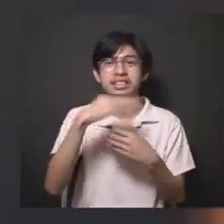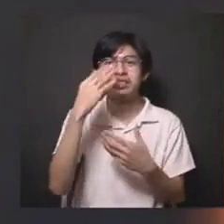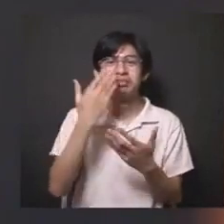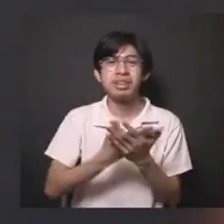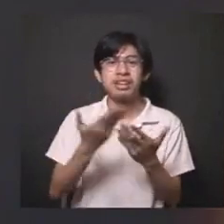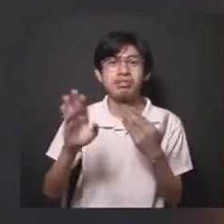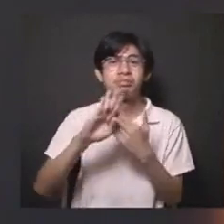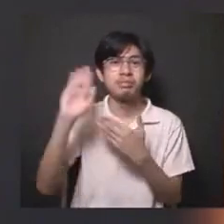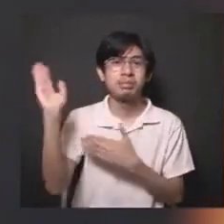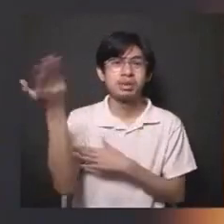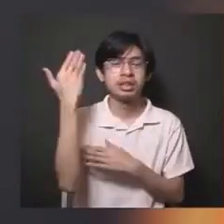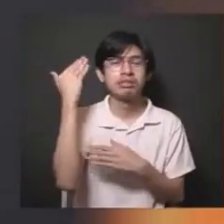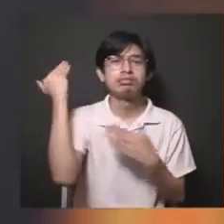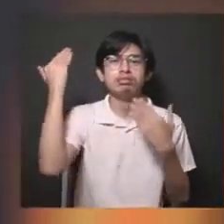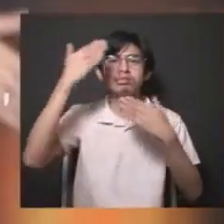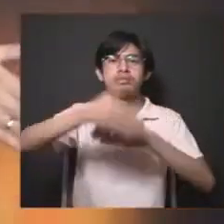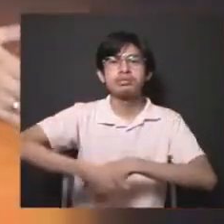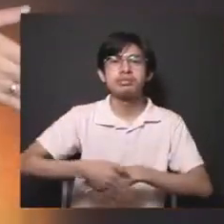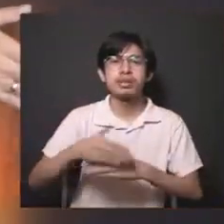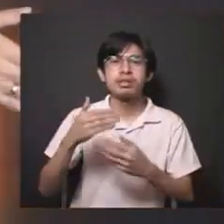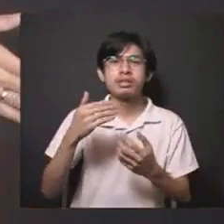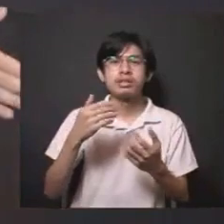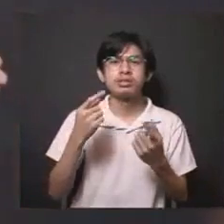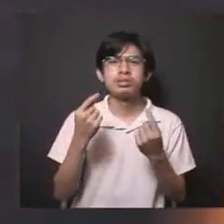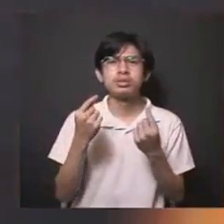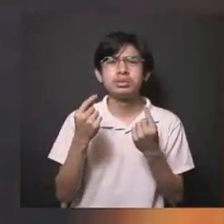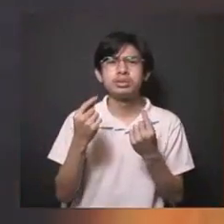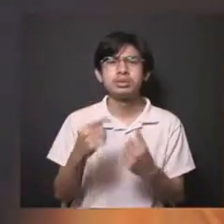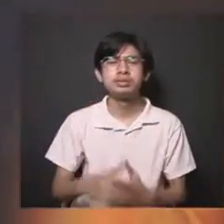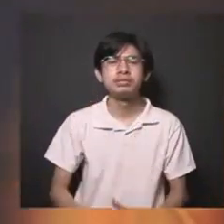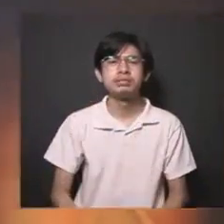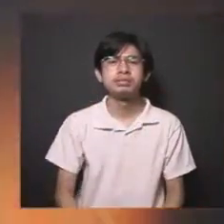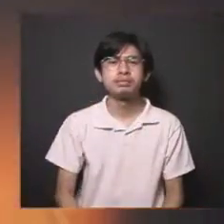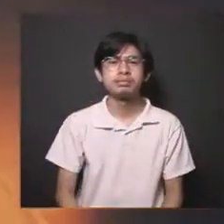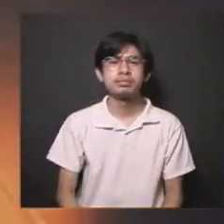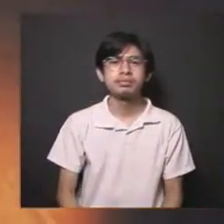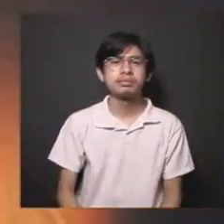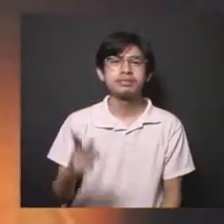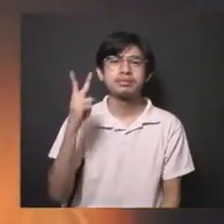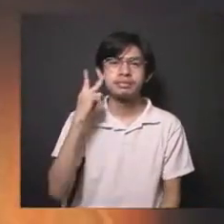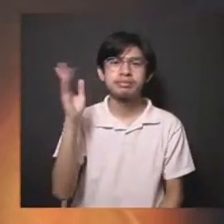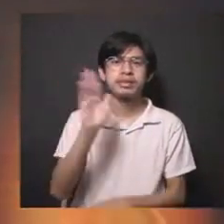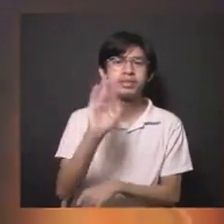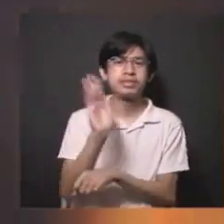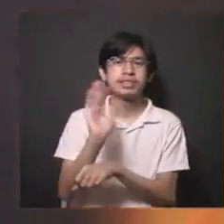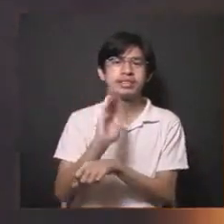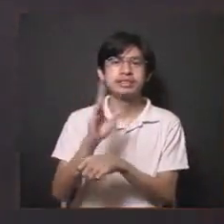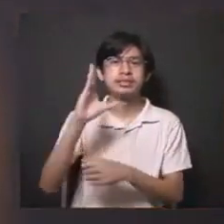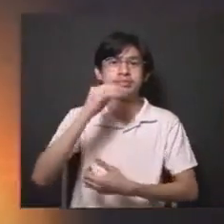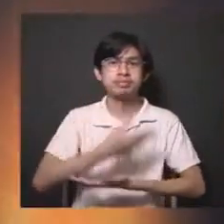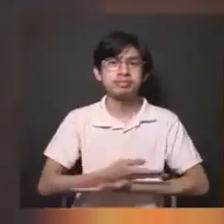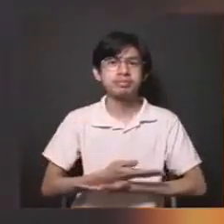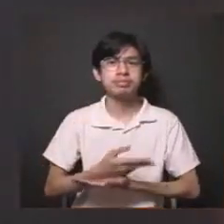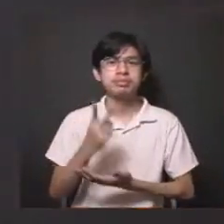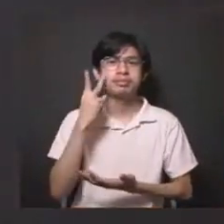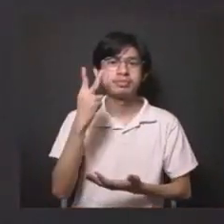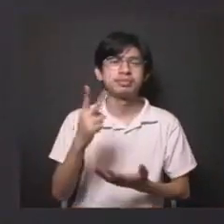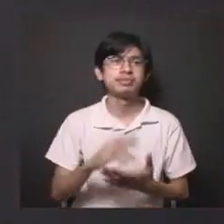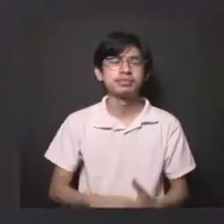saw him doing something. He was watching a movie. While watching a movie, he